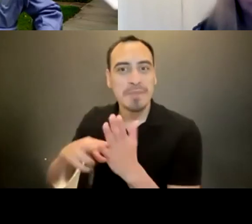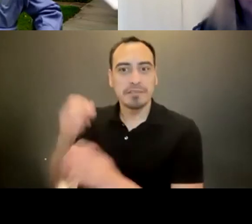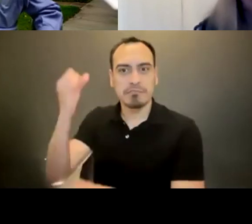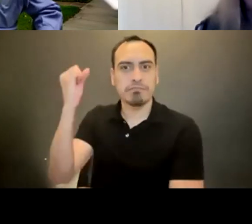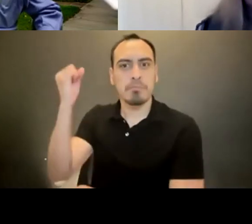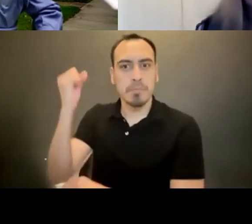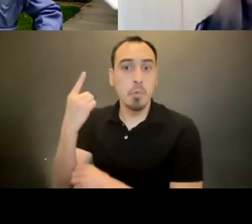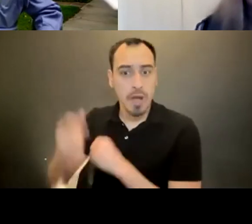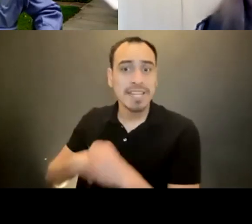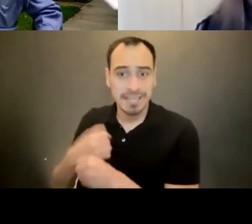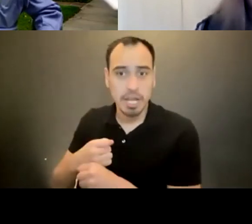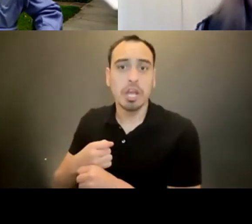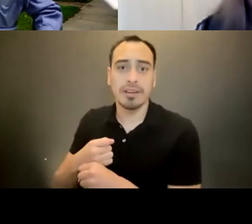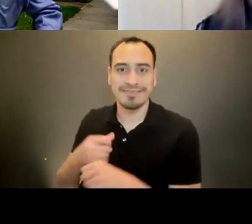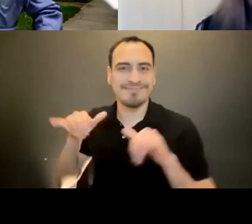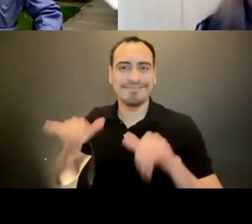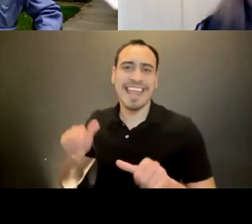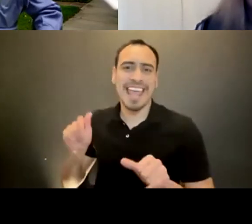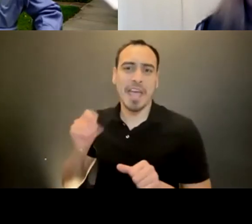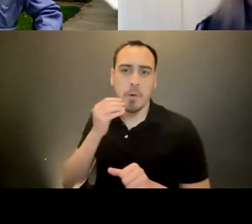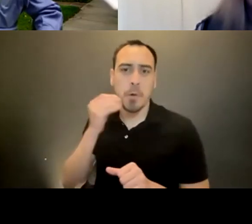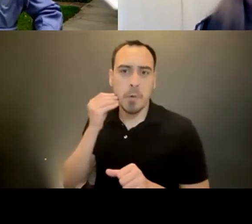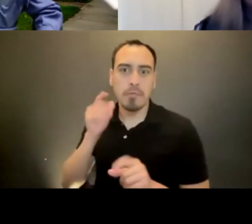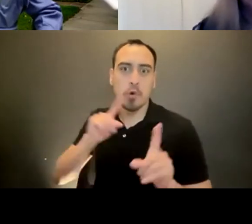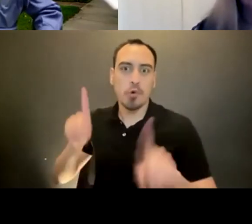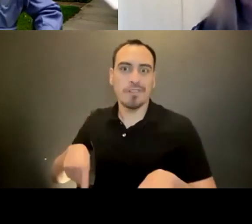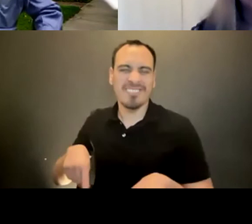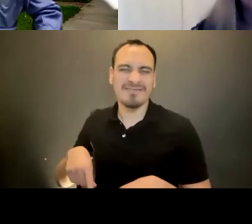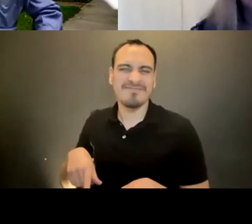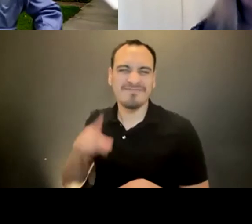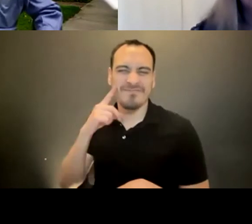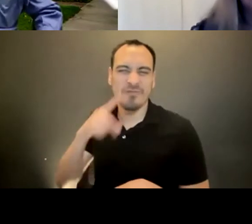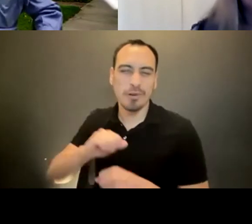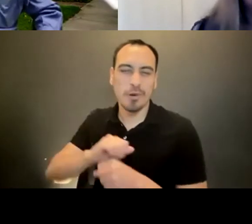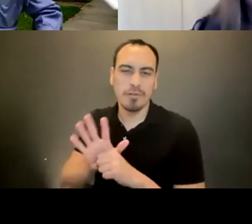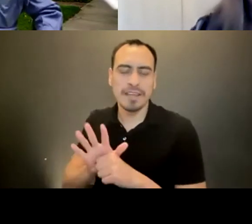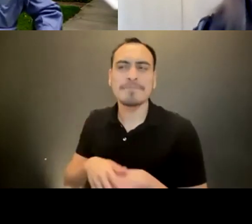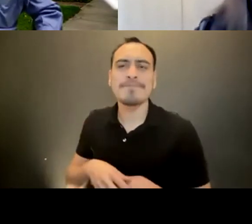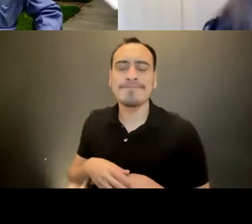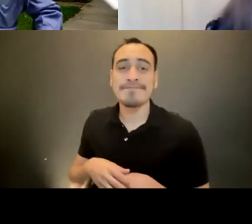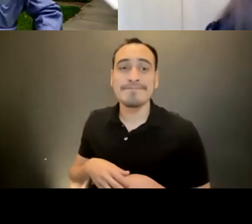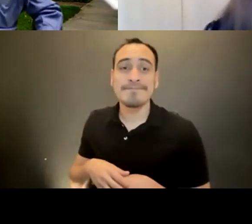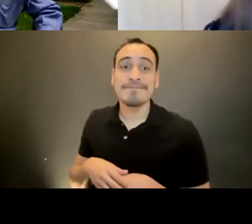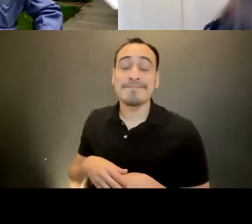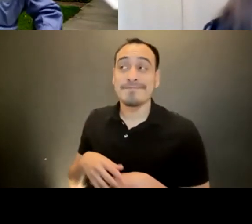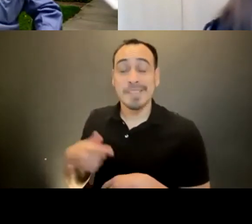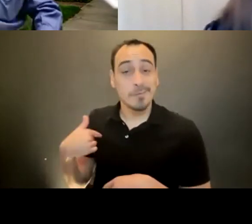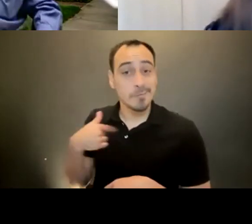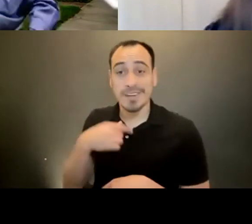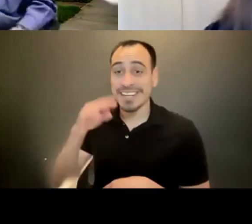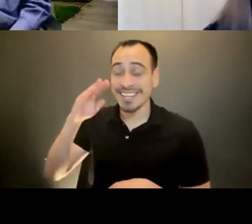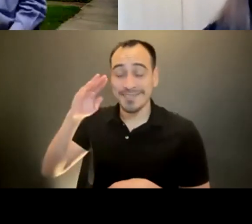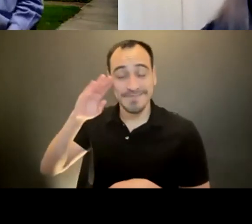to COVID-19. And this question's about some of the stresses that have come along